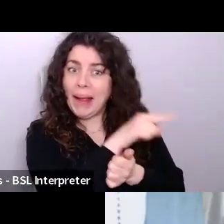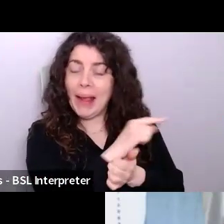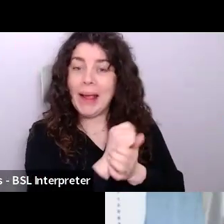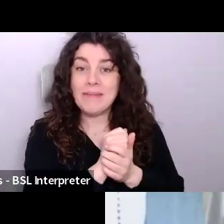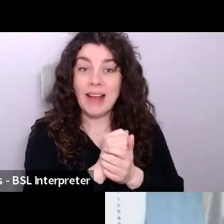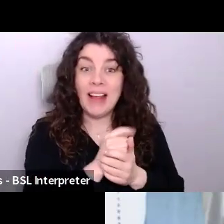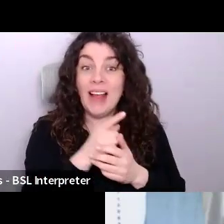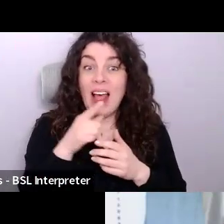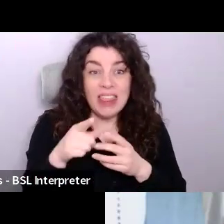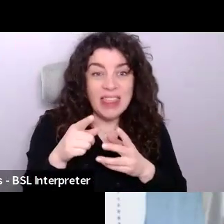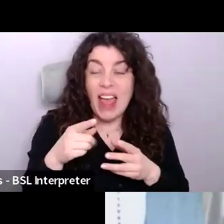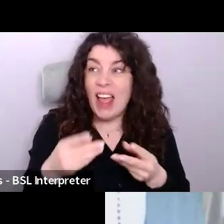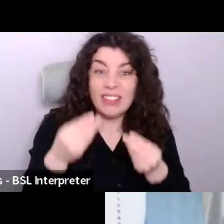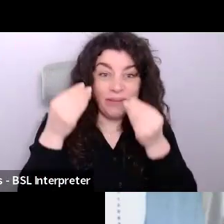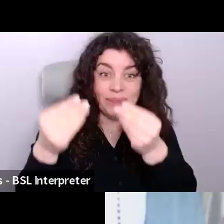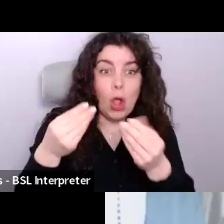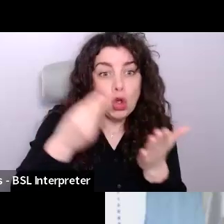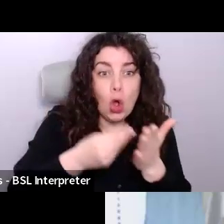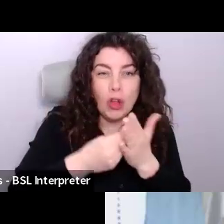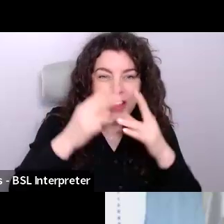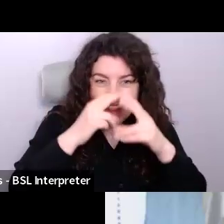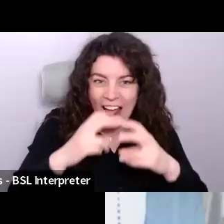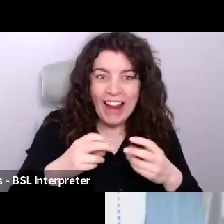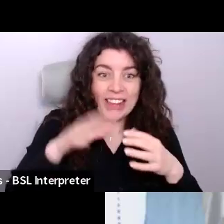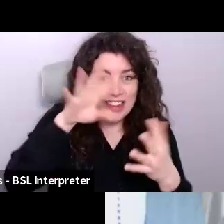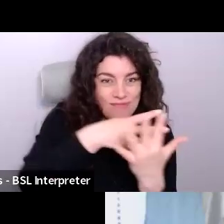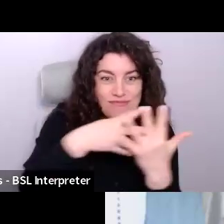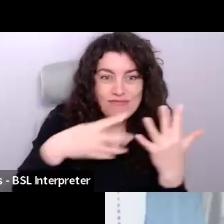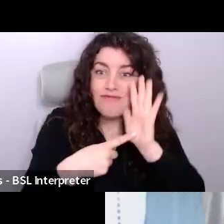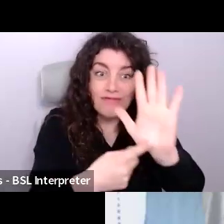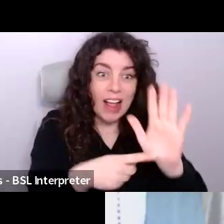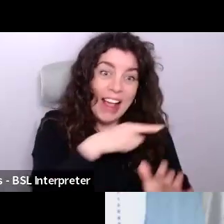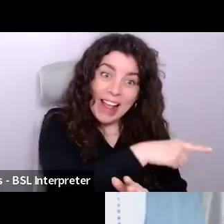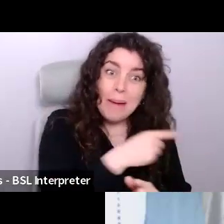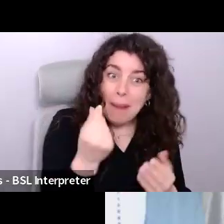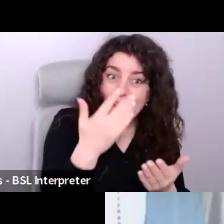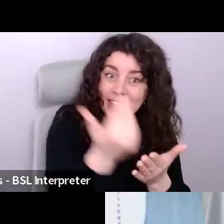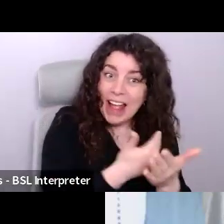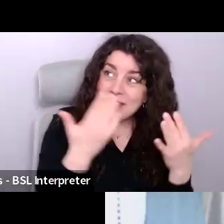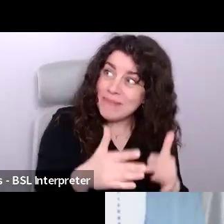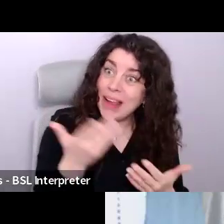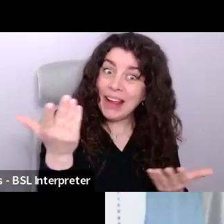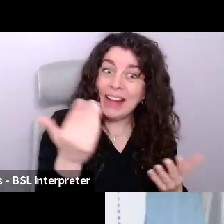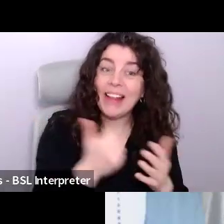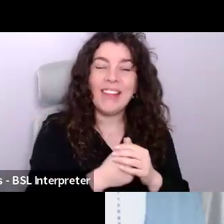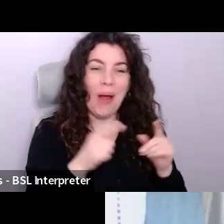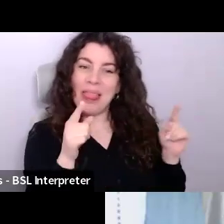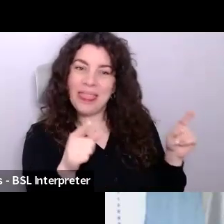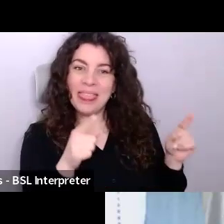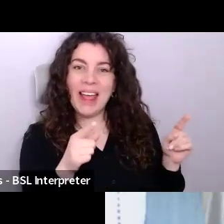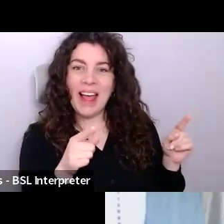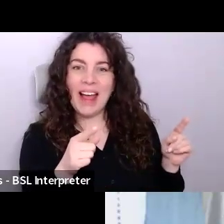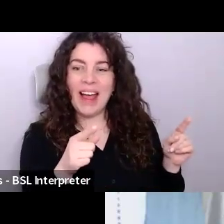they did a whole cost analysis of the money he'd saved. So, you know, and then the good news about that